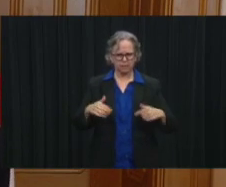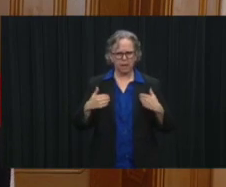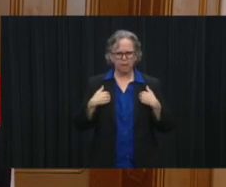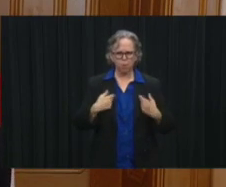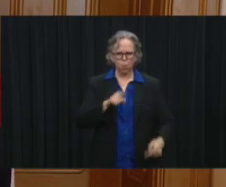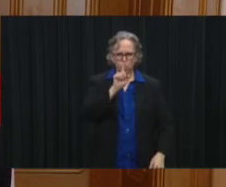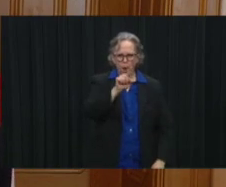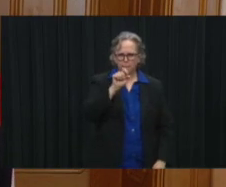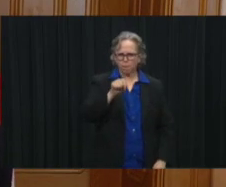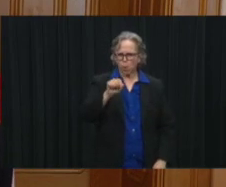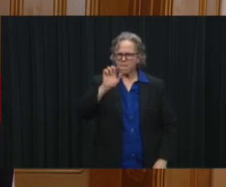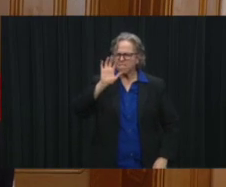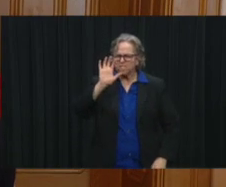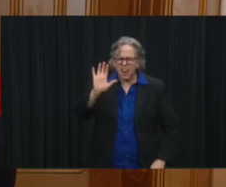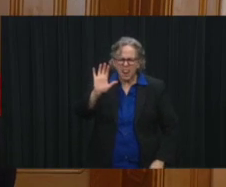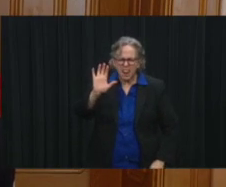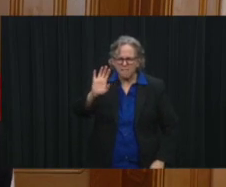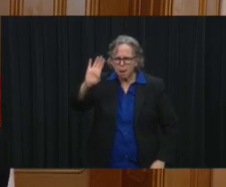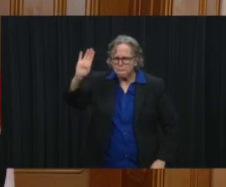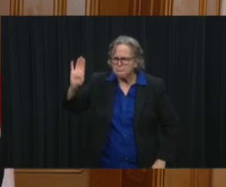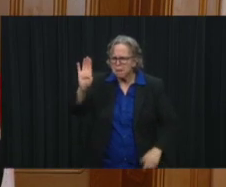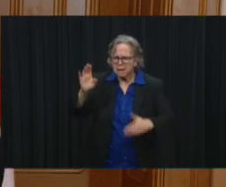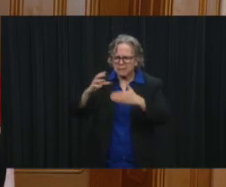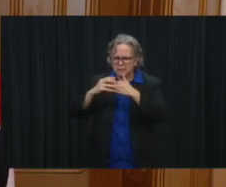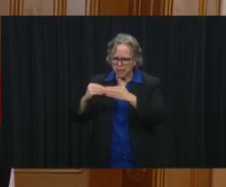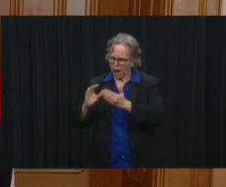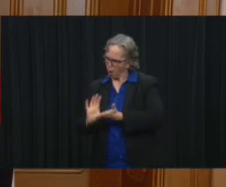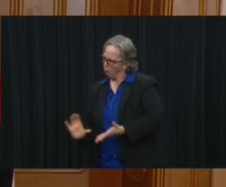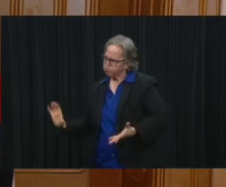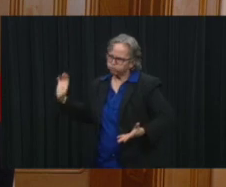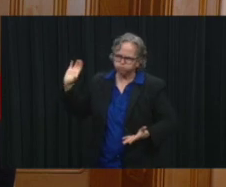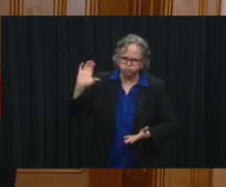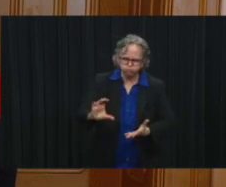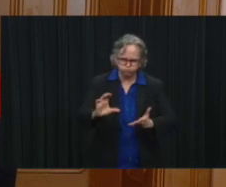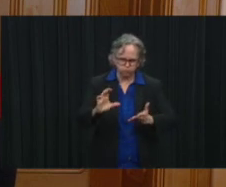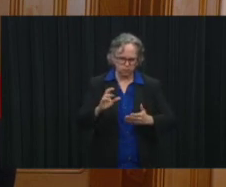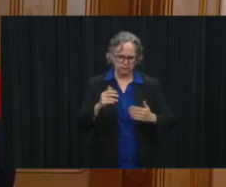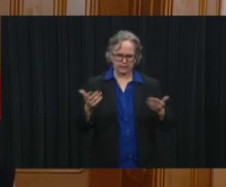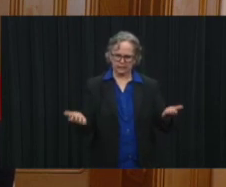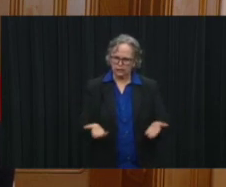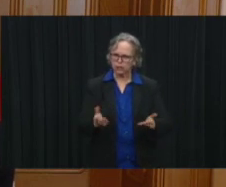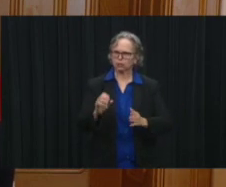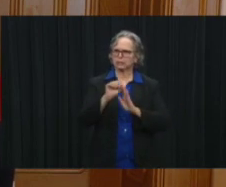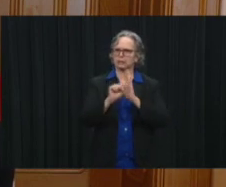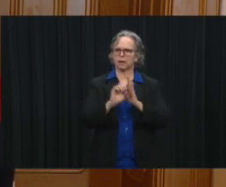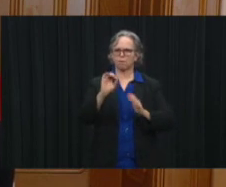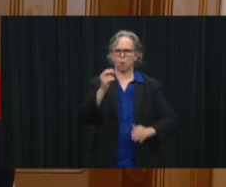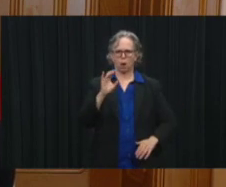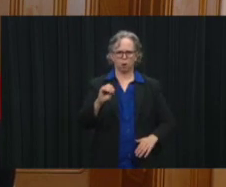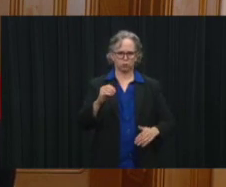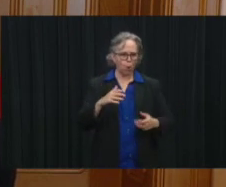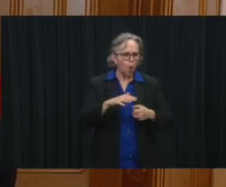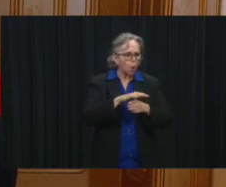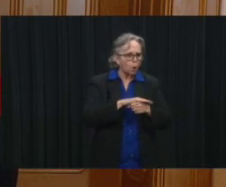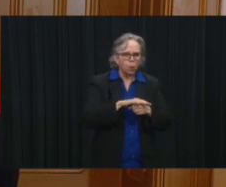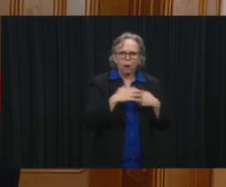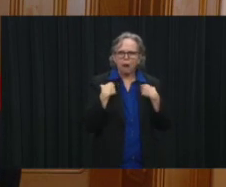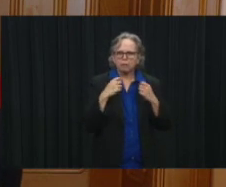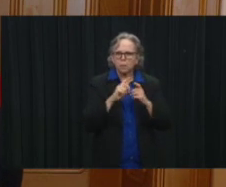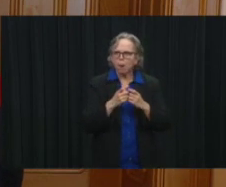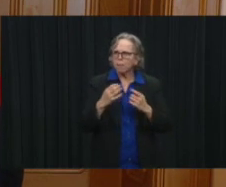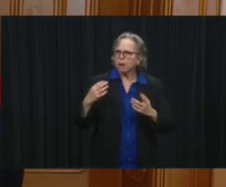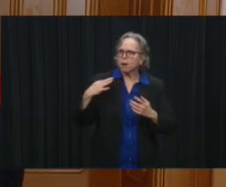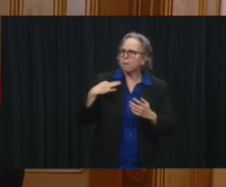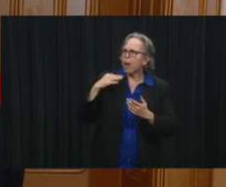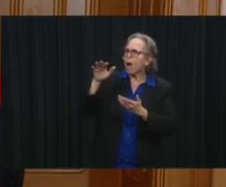share. Local counties can apply to the state for these dollars. It also helps specialty hospitals like children's hospitals, rural